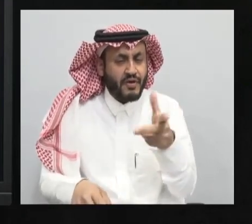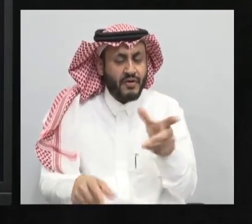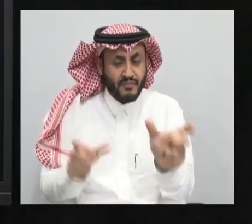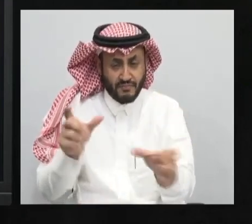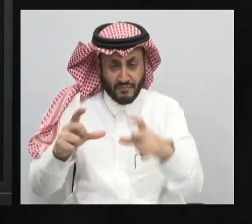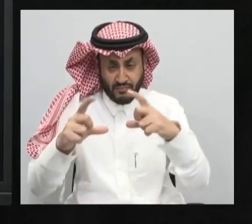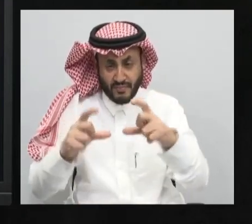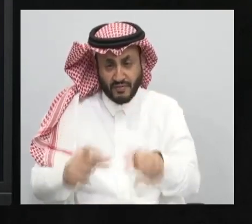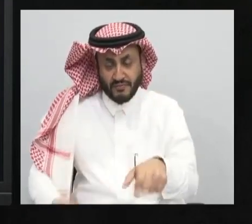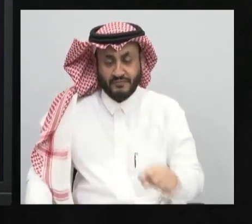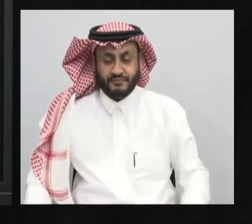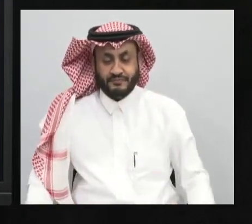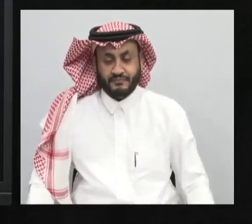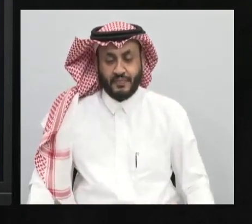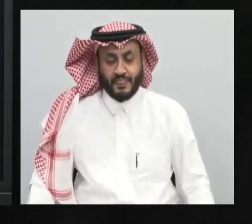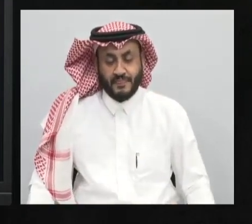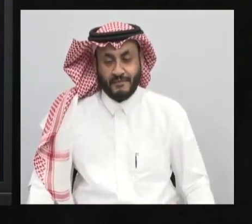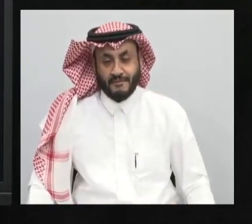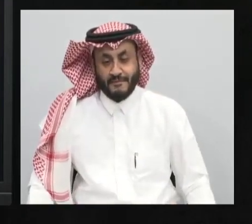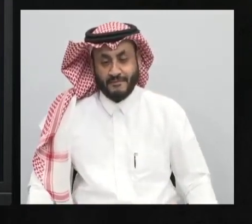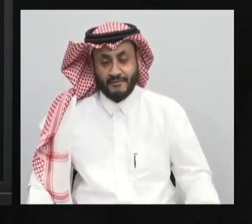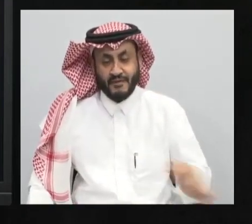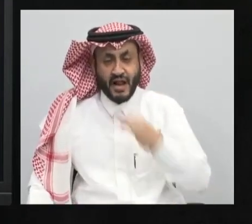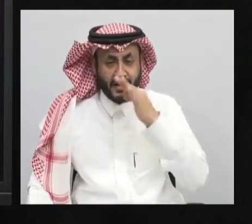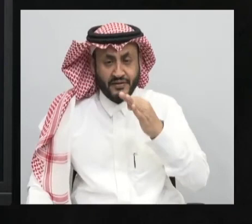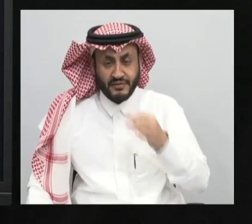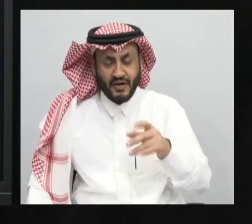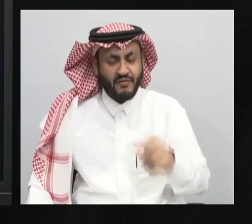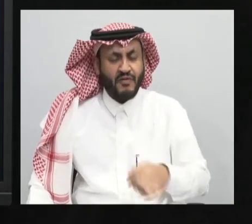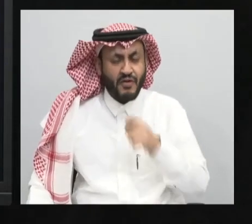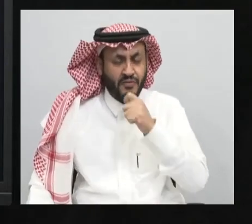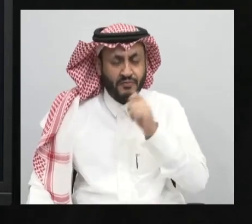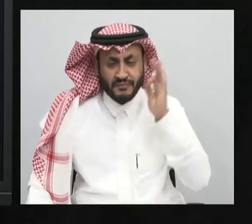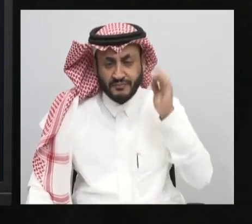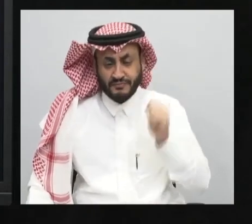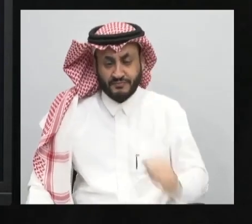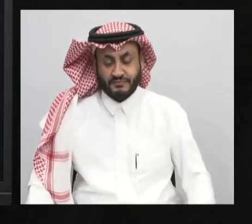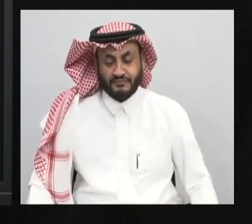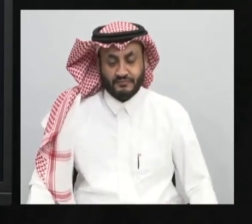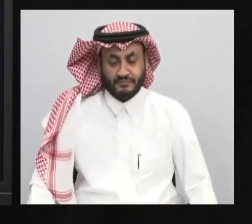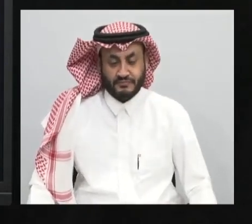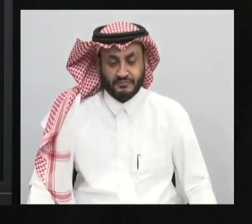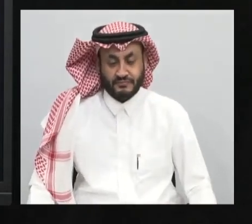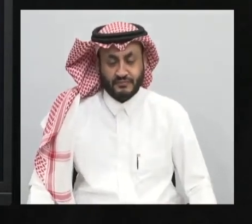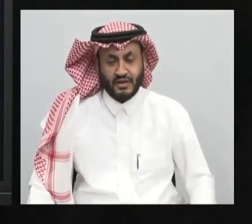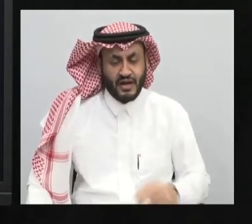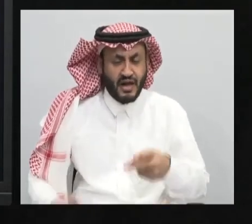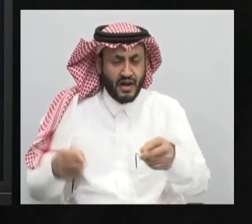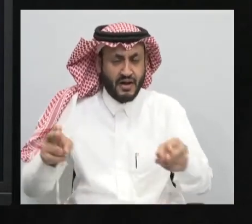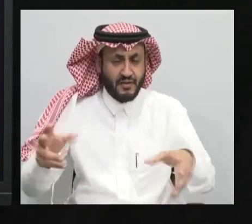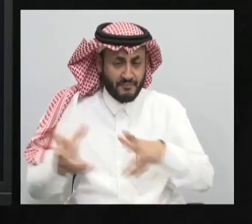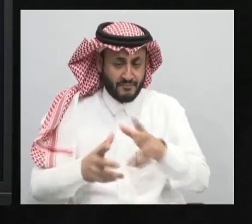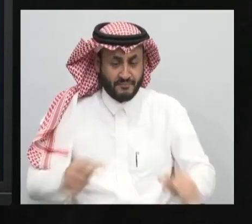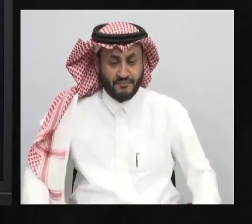and which person, okay? And for the pronunciation, we learn how to pronounce different